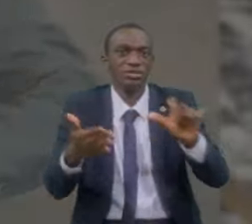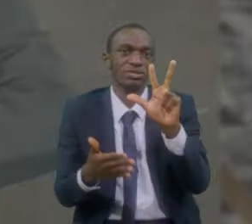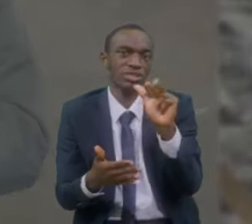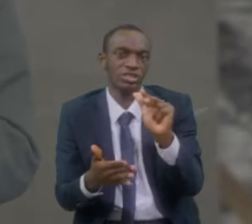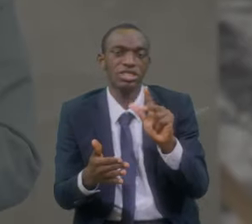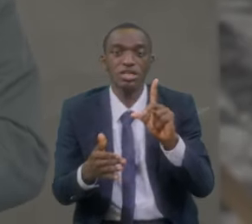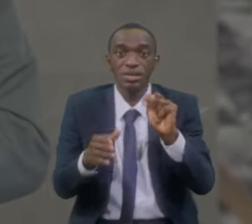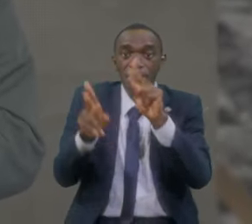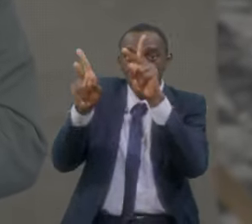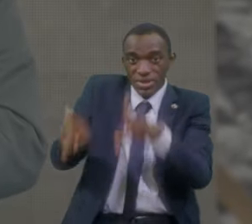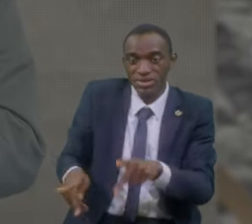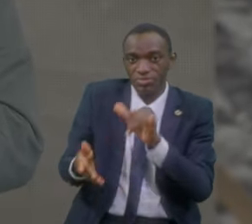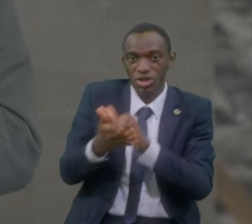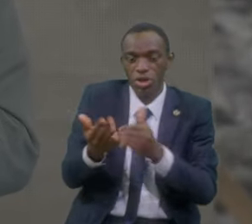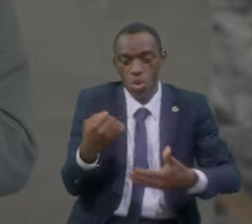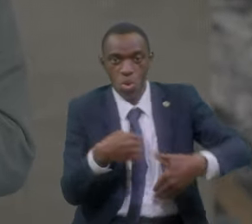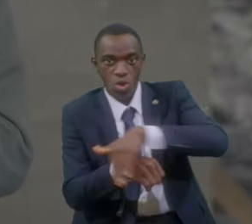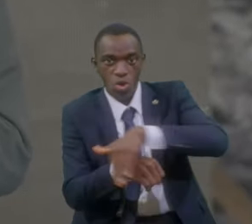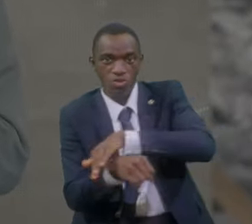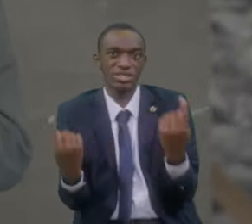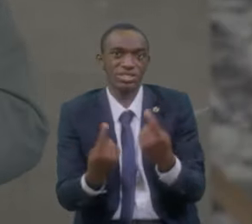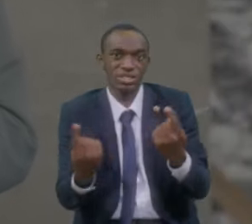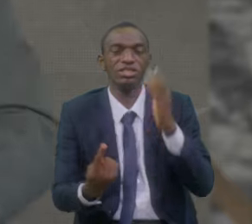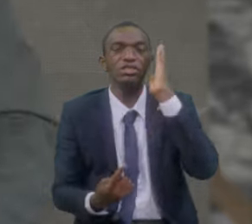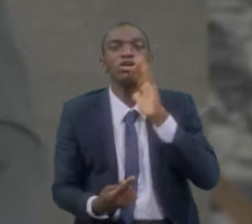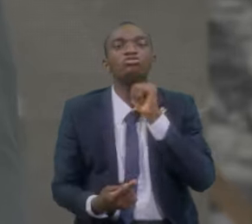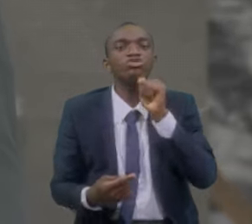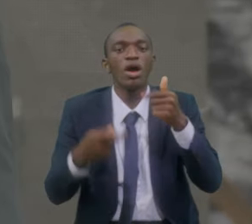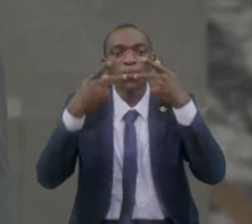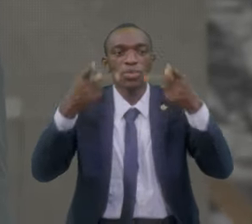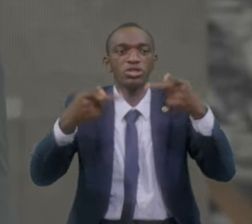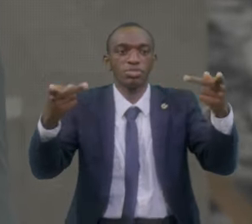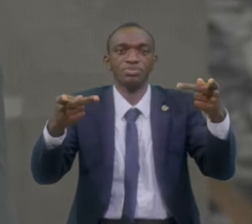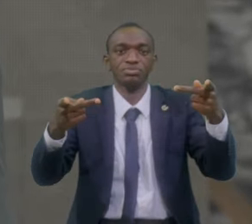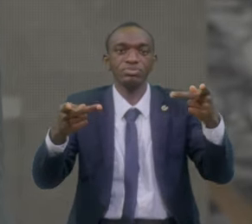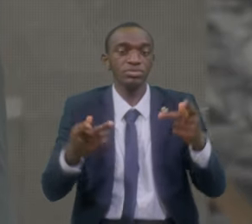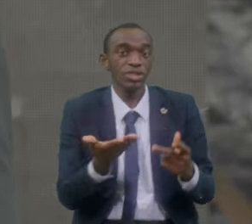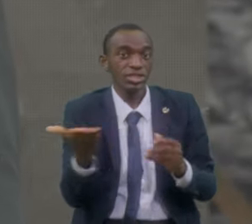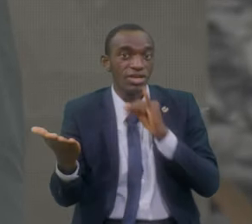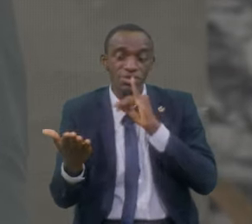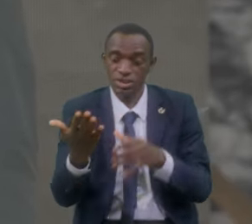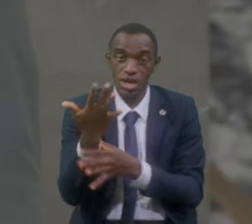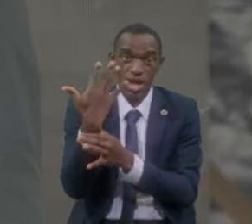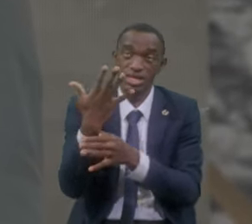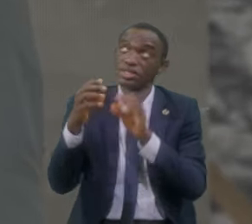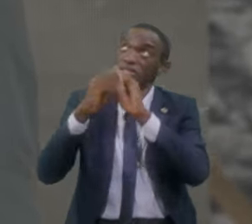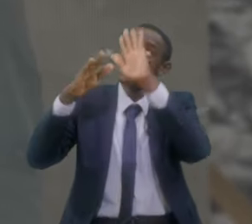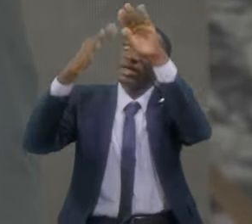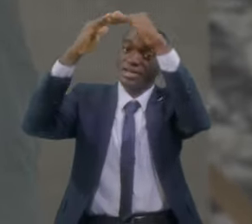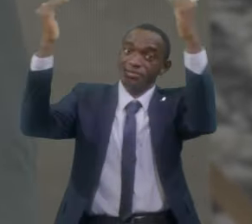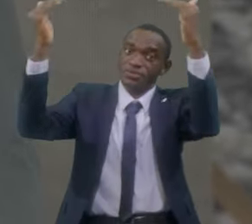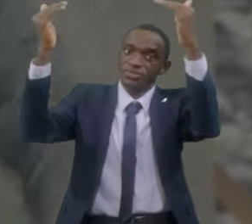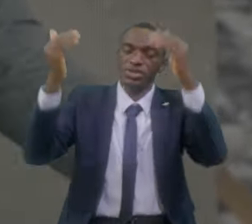sins shall not prosper. There is a hand in heaven. There is